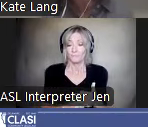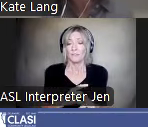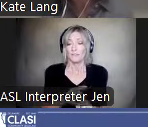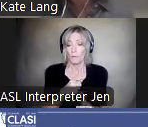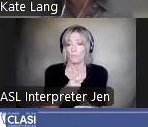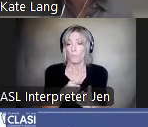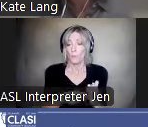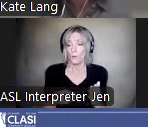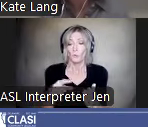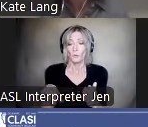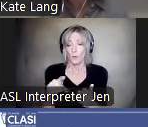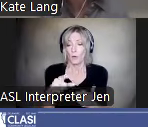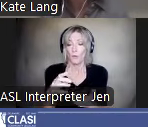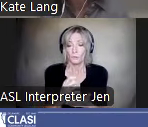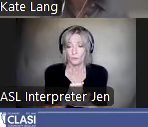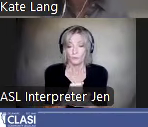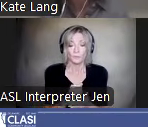wages. And